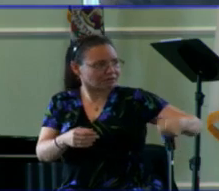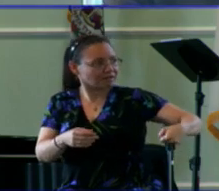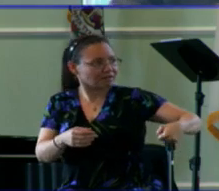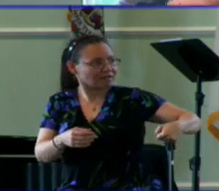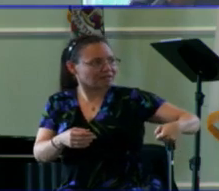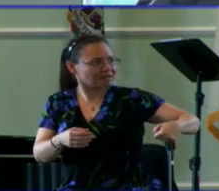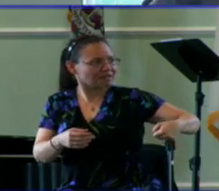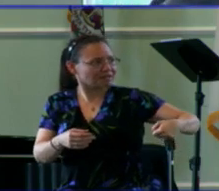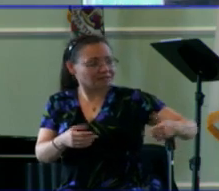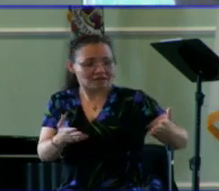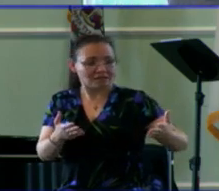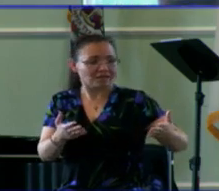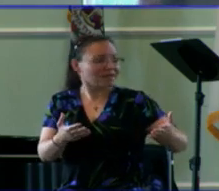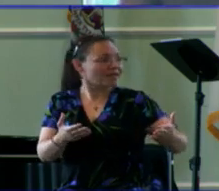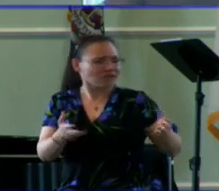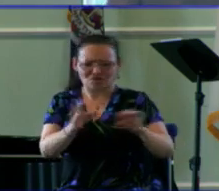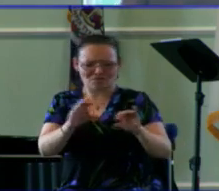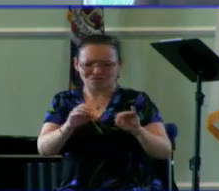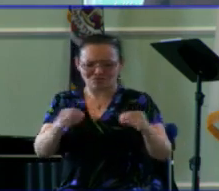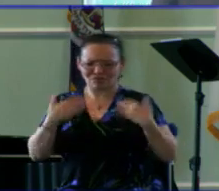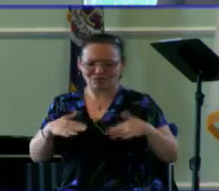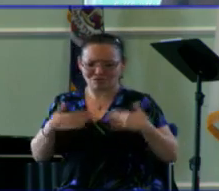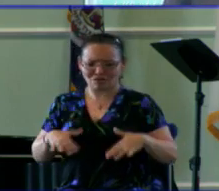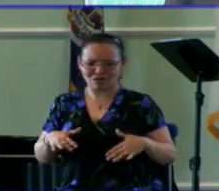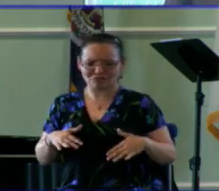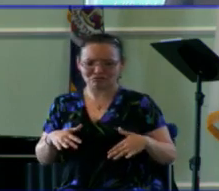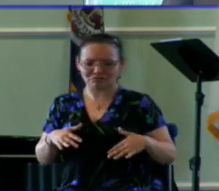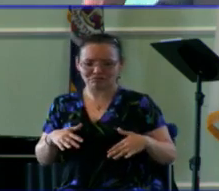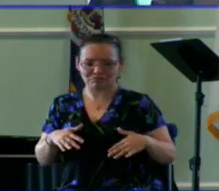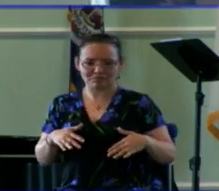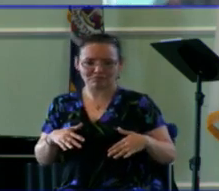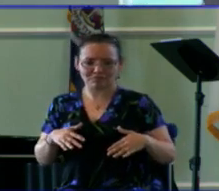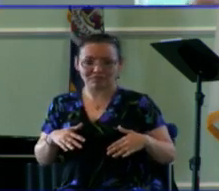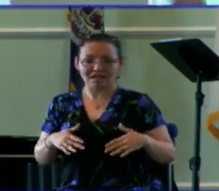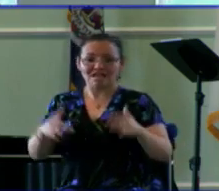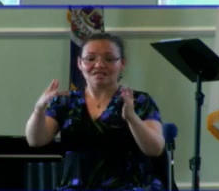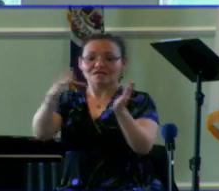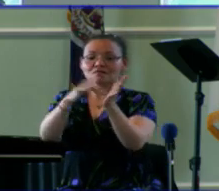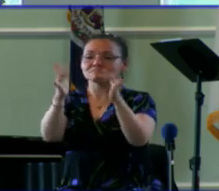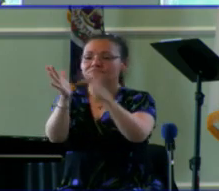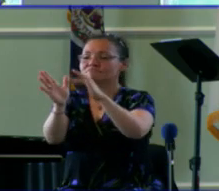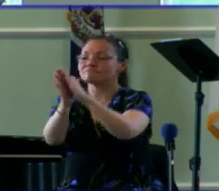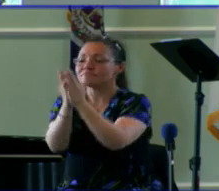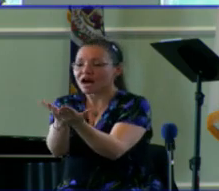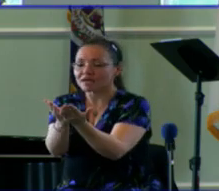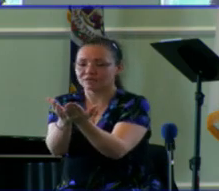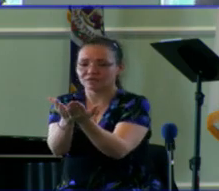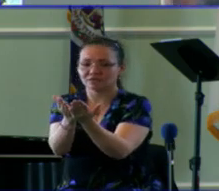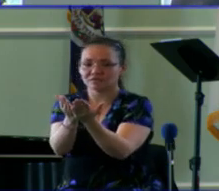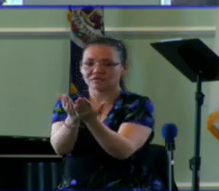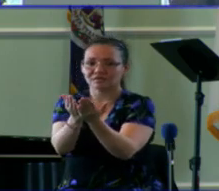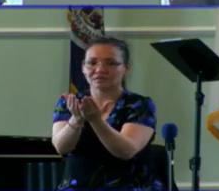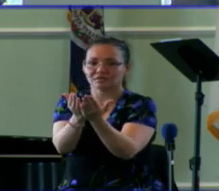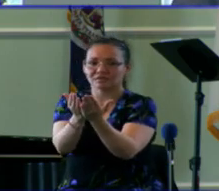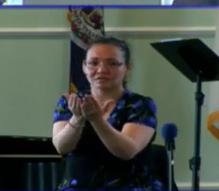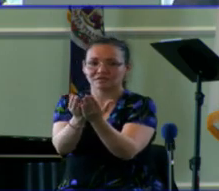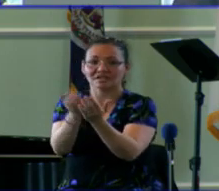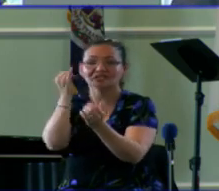and behold, there is no clothes in the suitcase. There are Bibles in